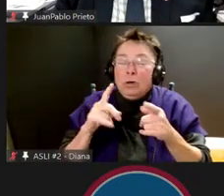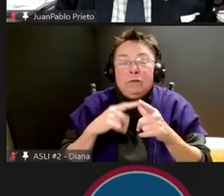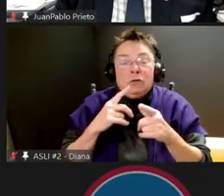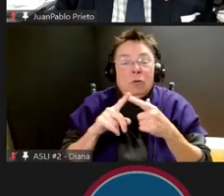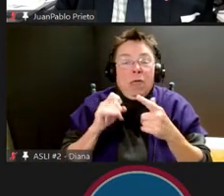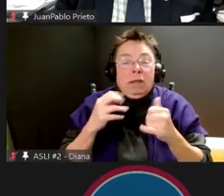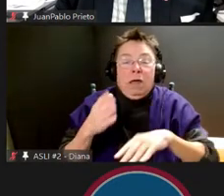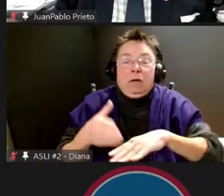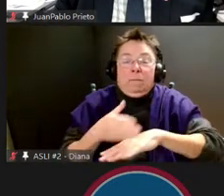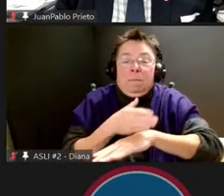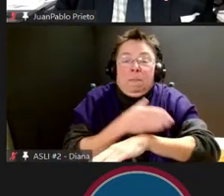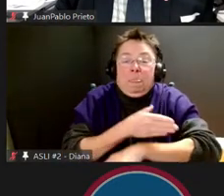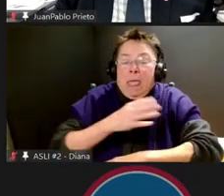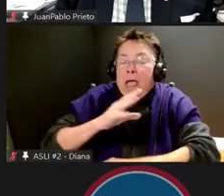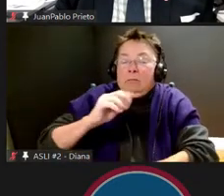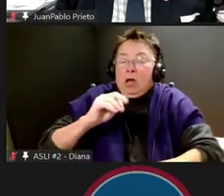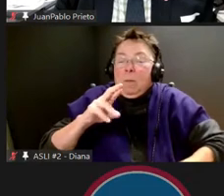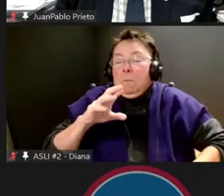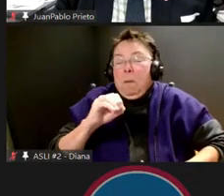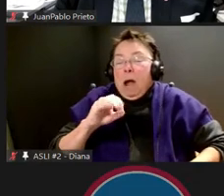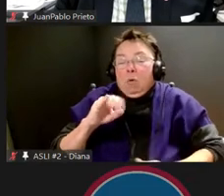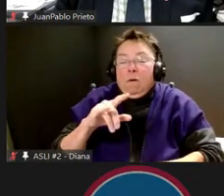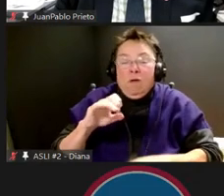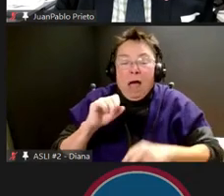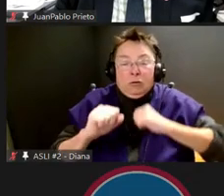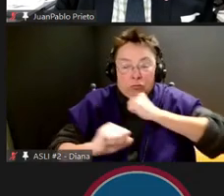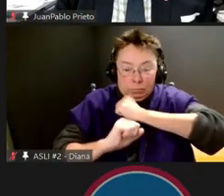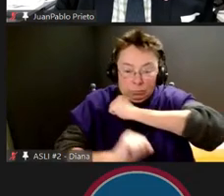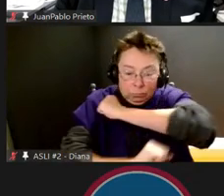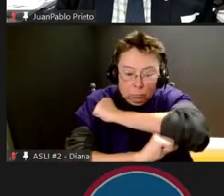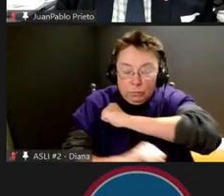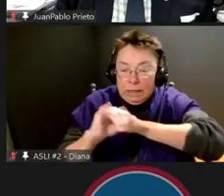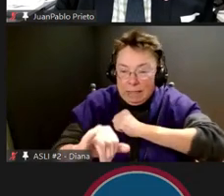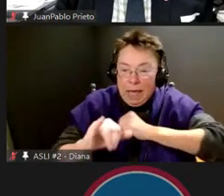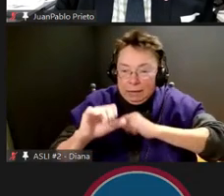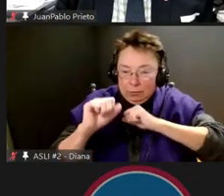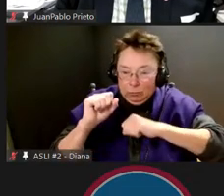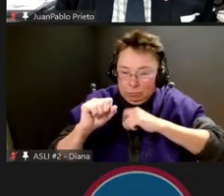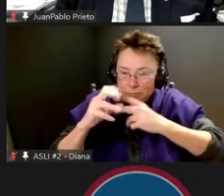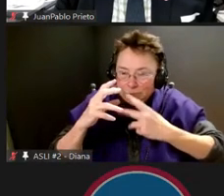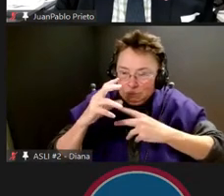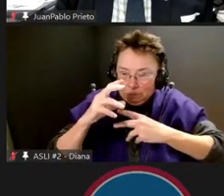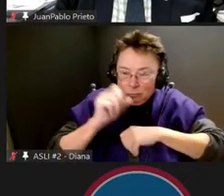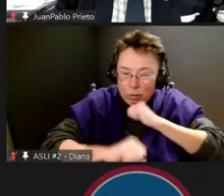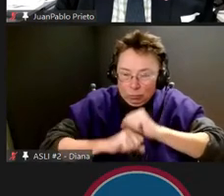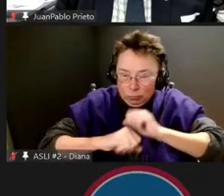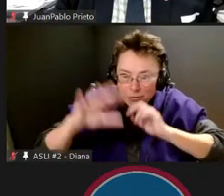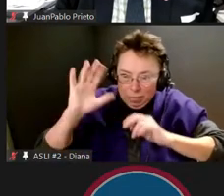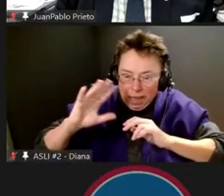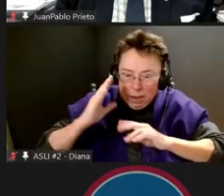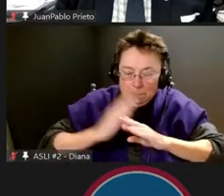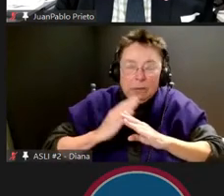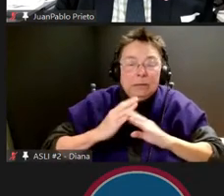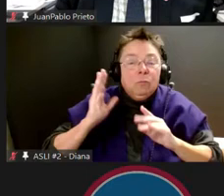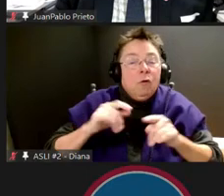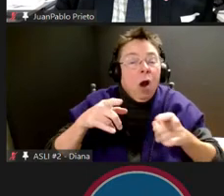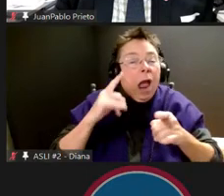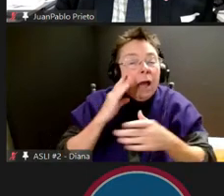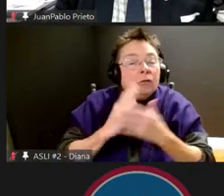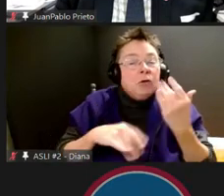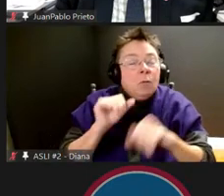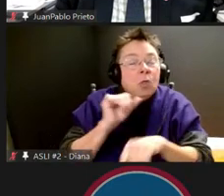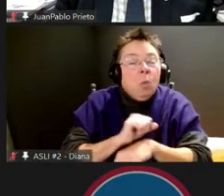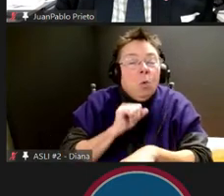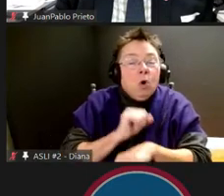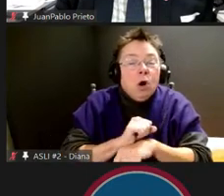using micropiles and restoring the foundations there for that original structure. Next slide. And here's some of the work up on LBMM.